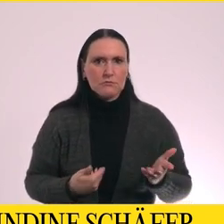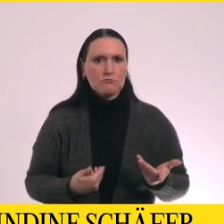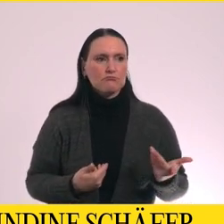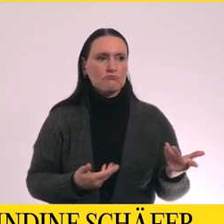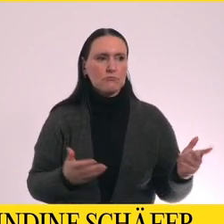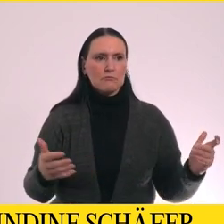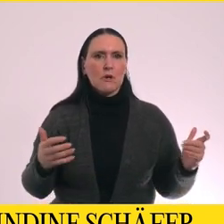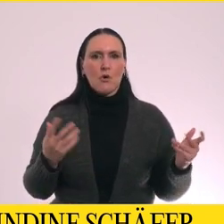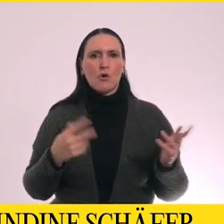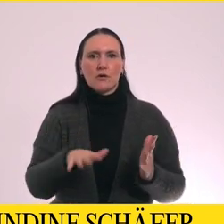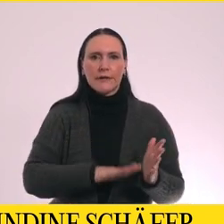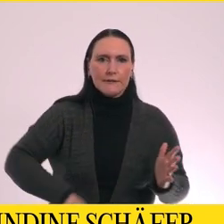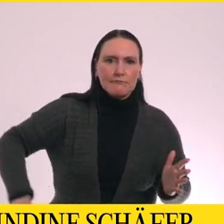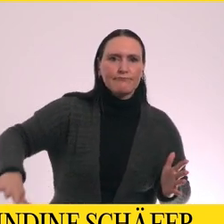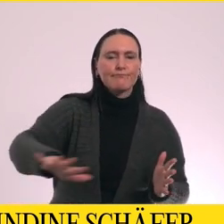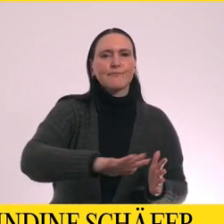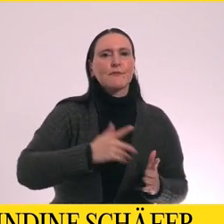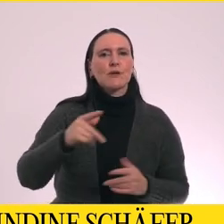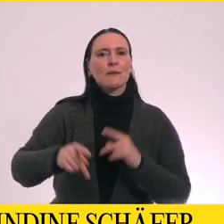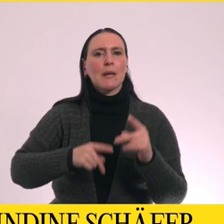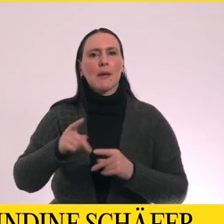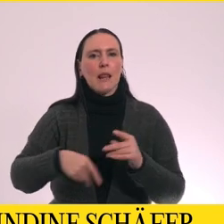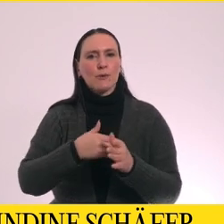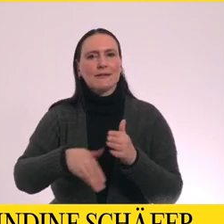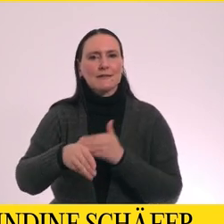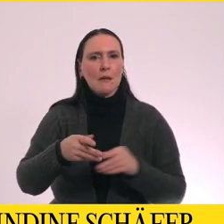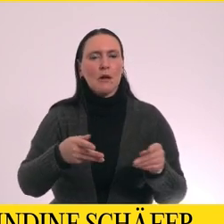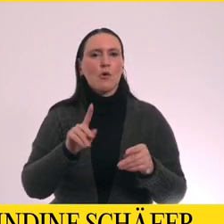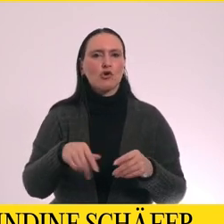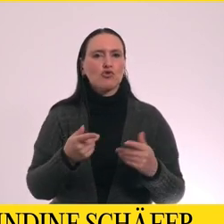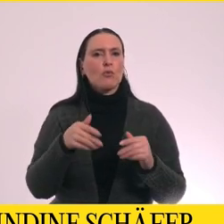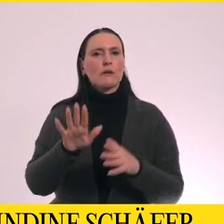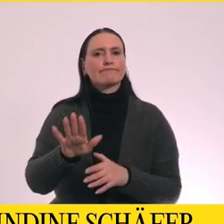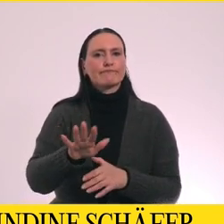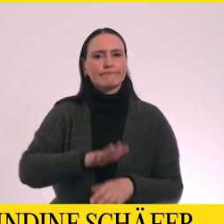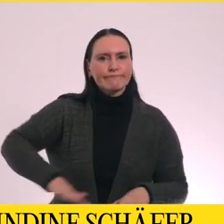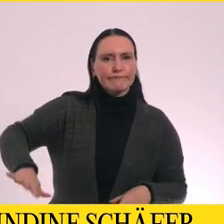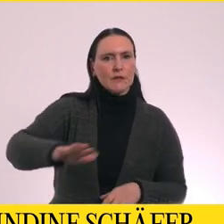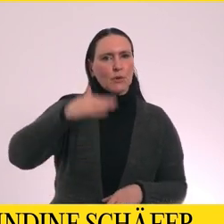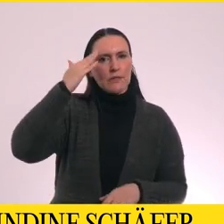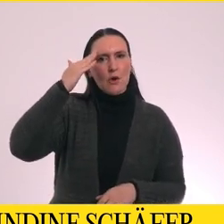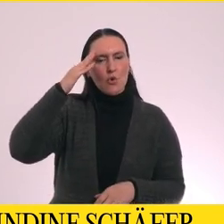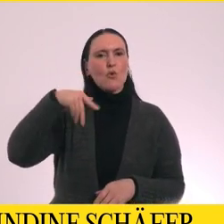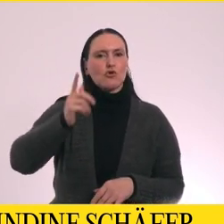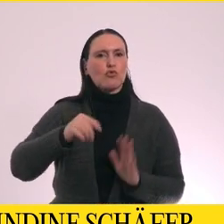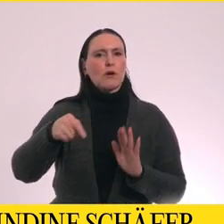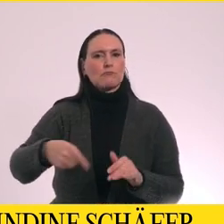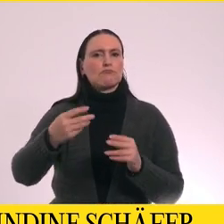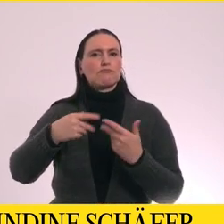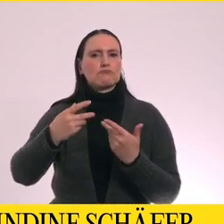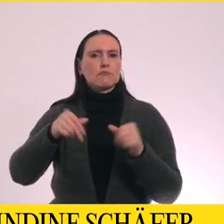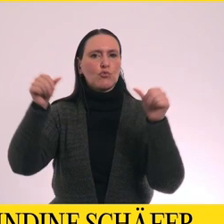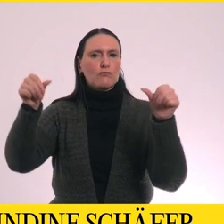familiar to them and is a studio area within a public exhibition, so that